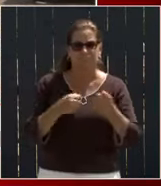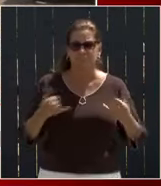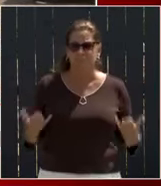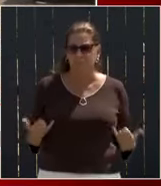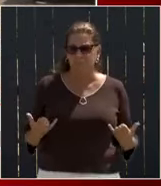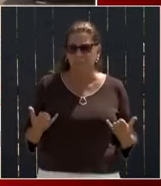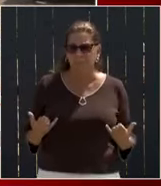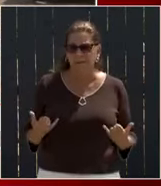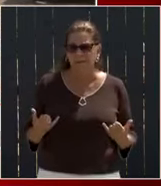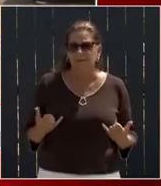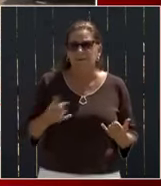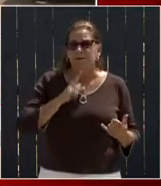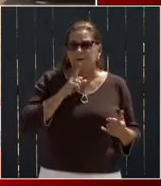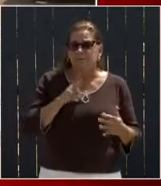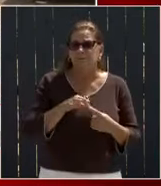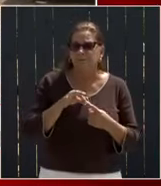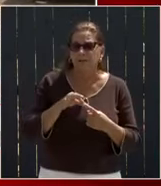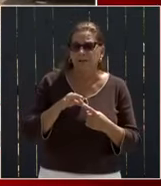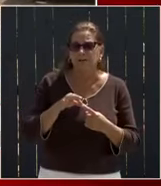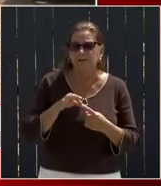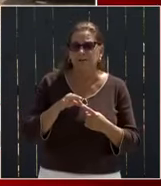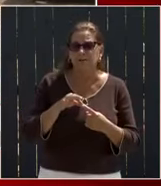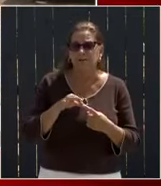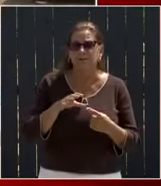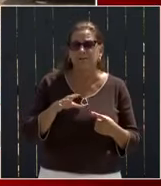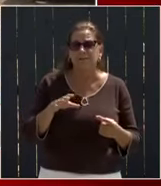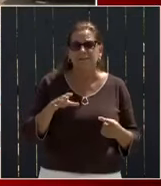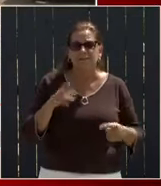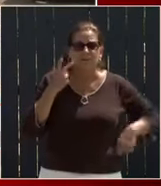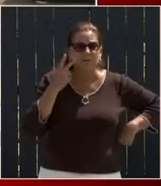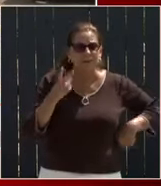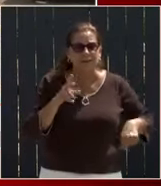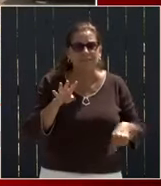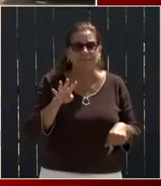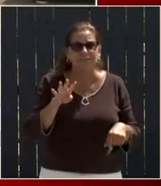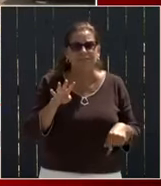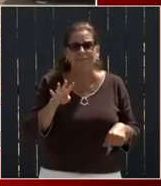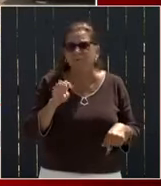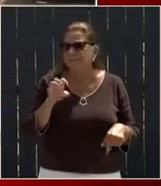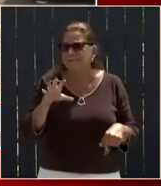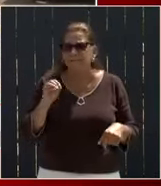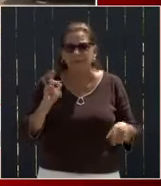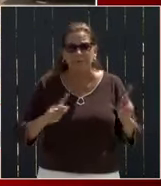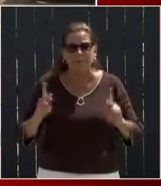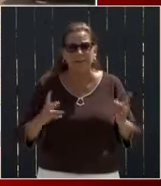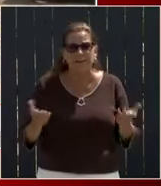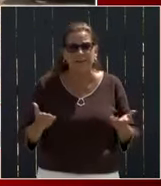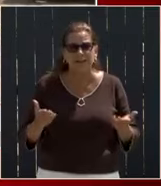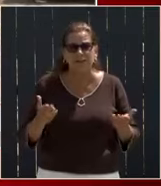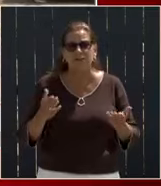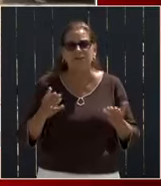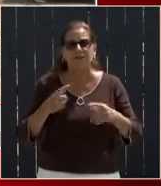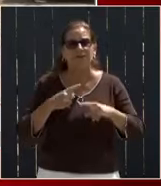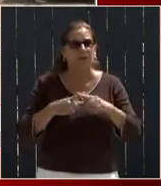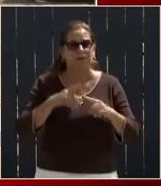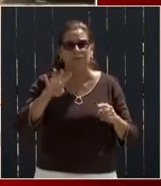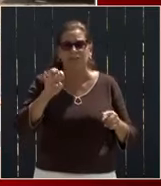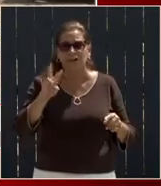to see the 450, however many, 470 buildings,